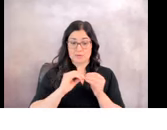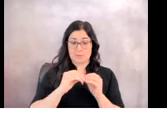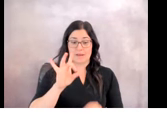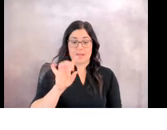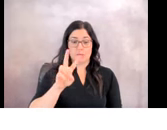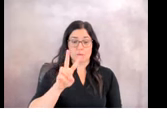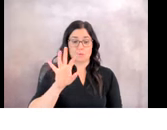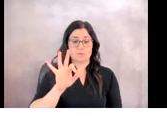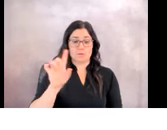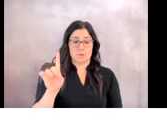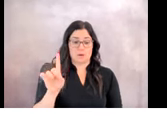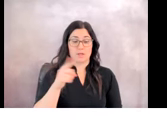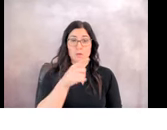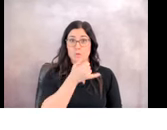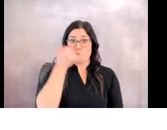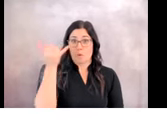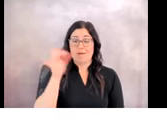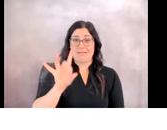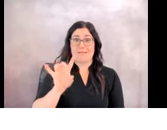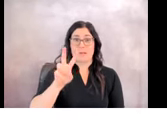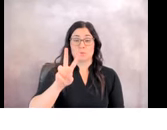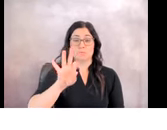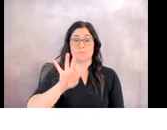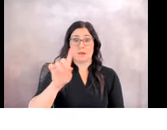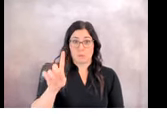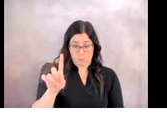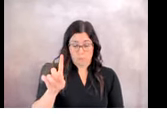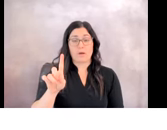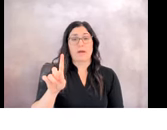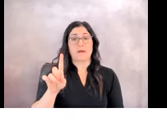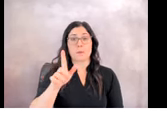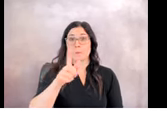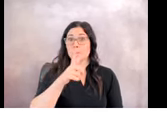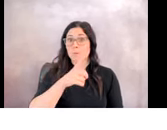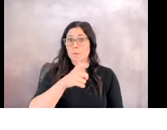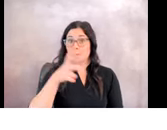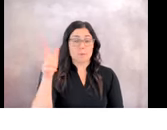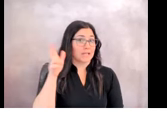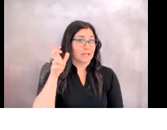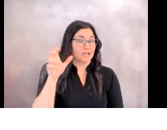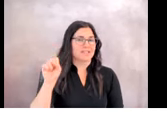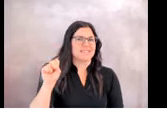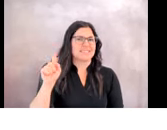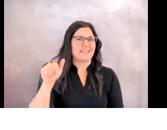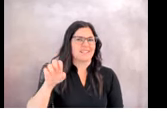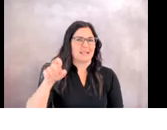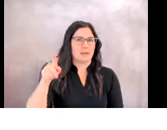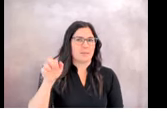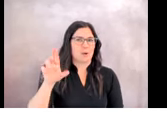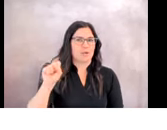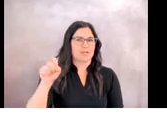And most likely if you call 8291, you will hear the lovely voice of Ms. Stephanie Powers-Puahi, who